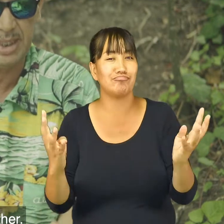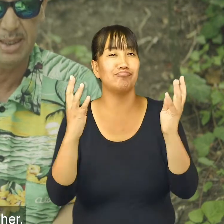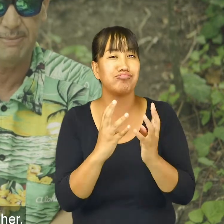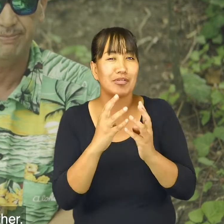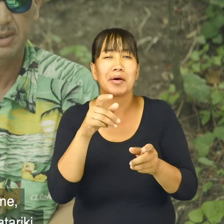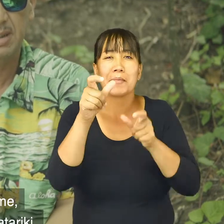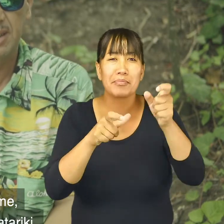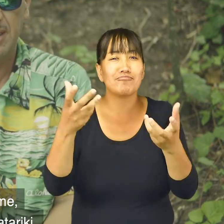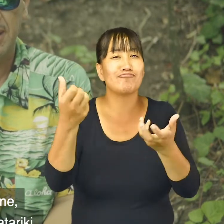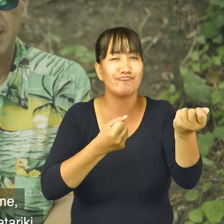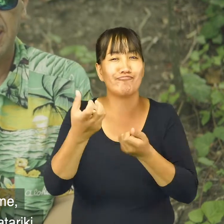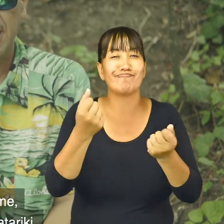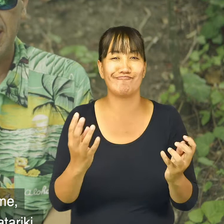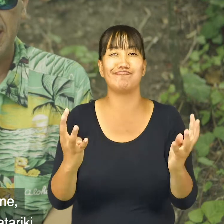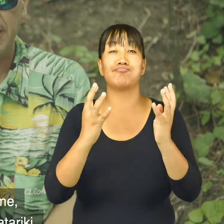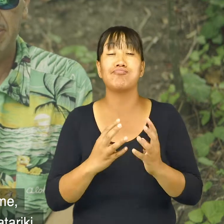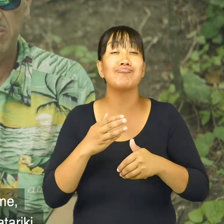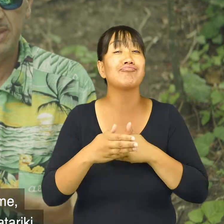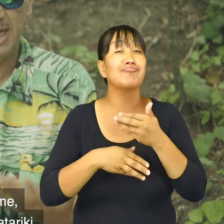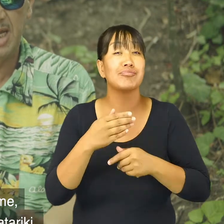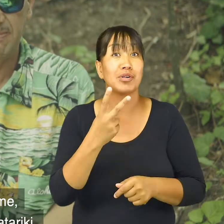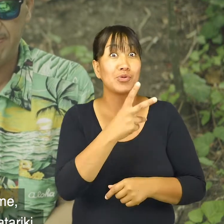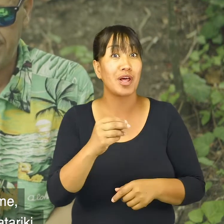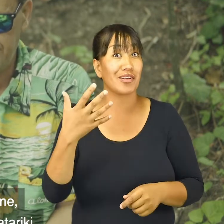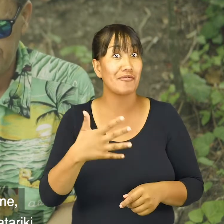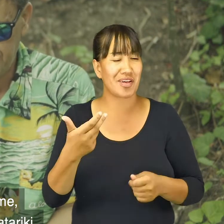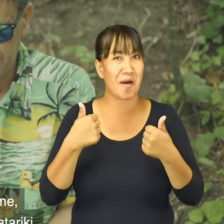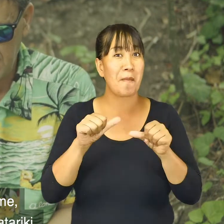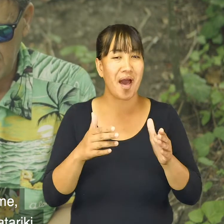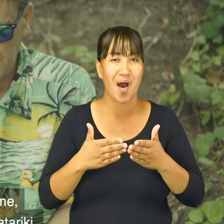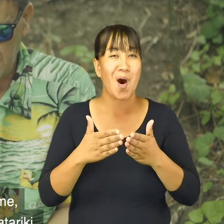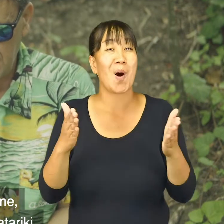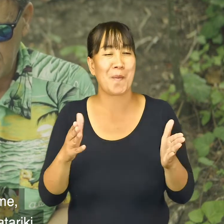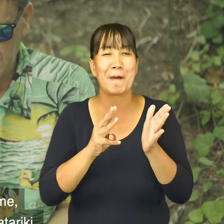people together. And the moment came,